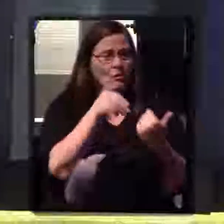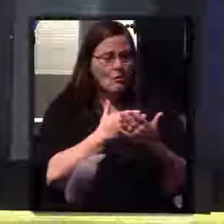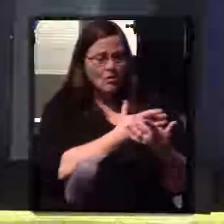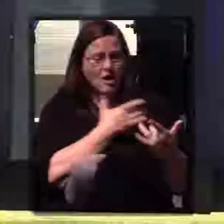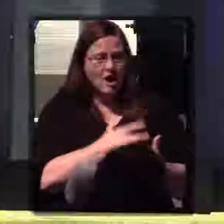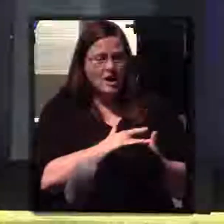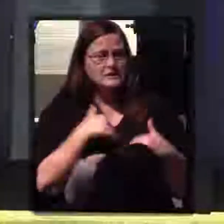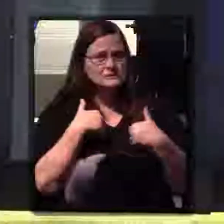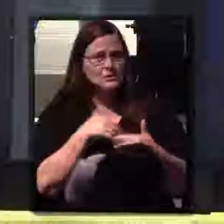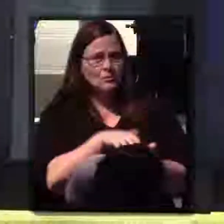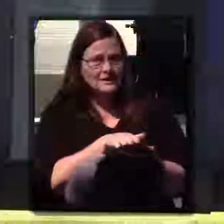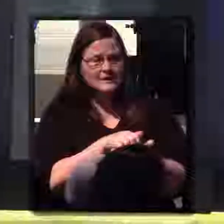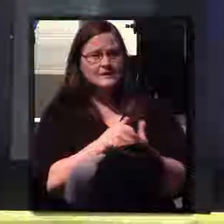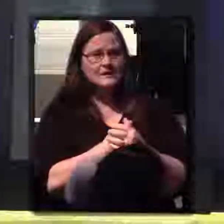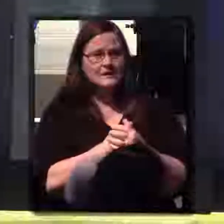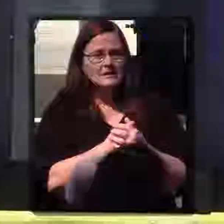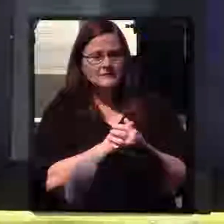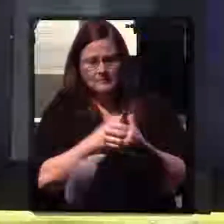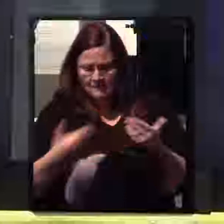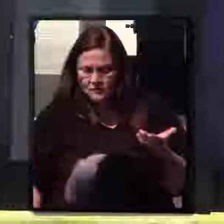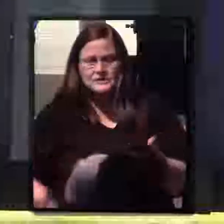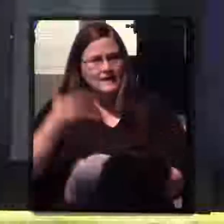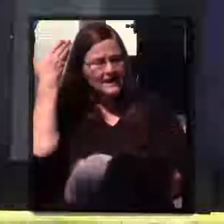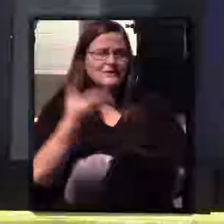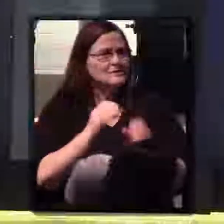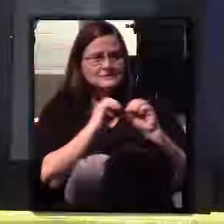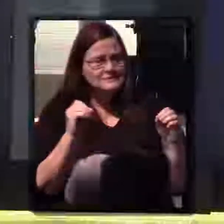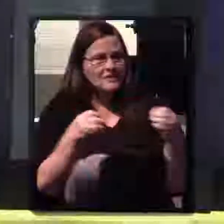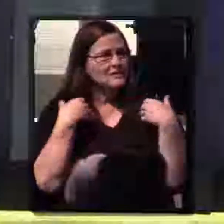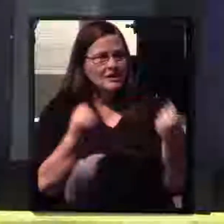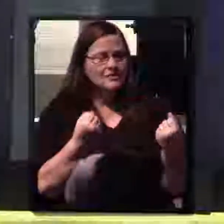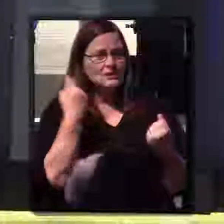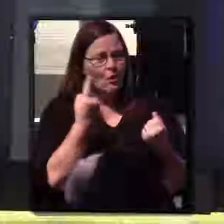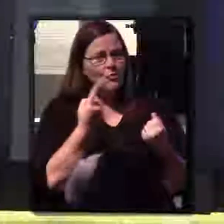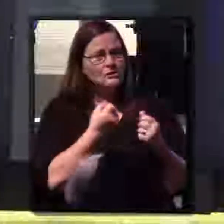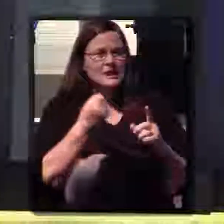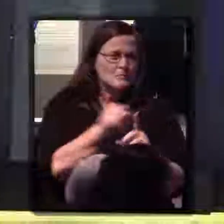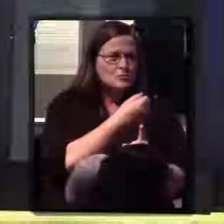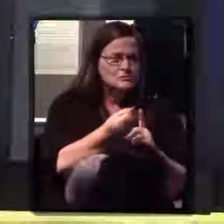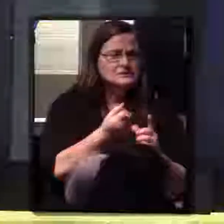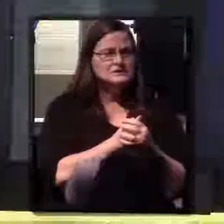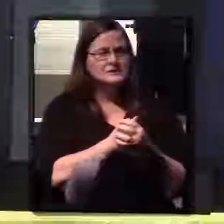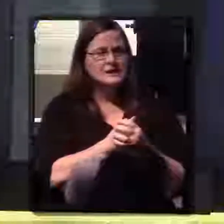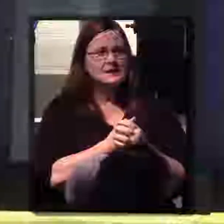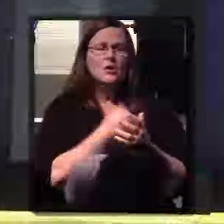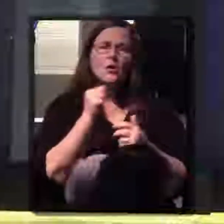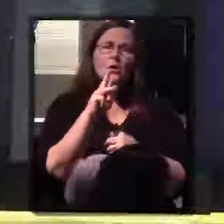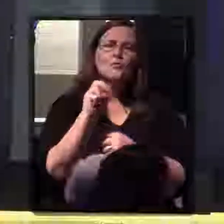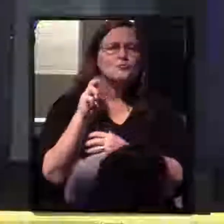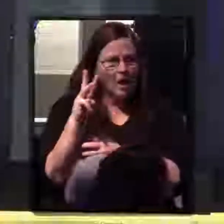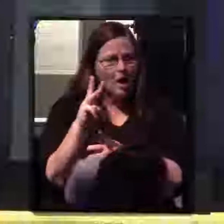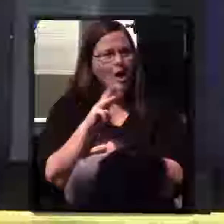The whole head is sick. The whole heart is faint. From the sole of the foot even to the head, there is nothing sound in it,